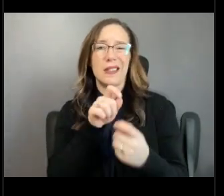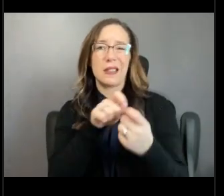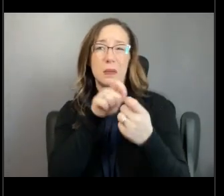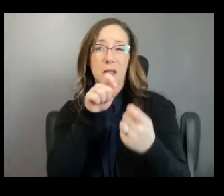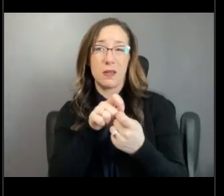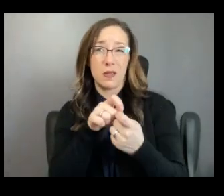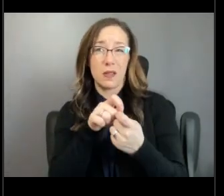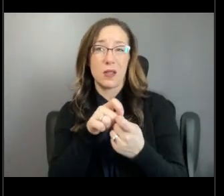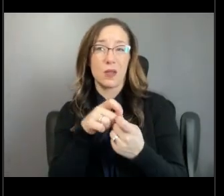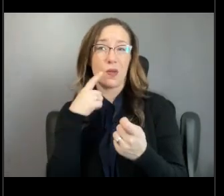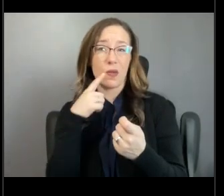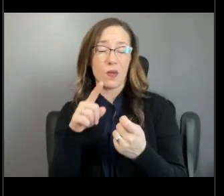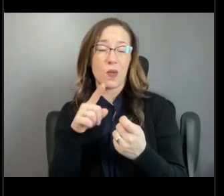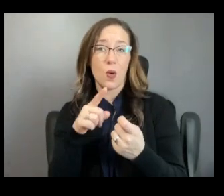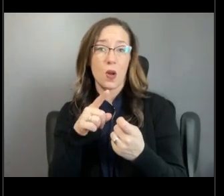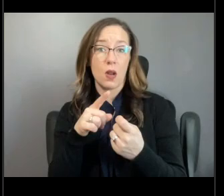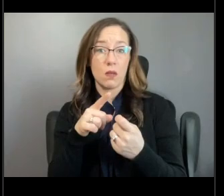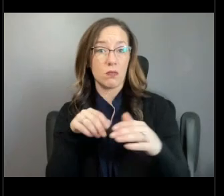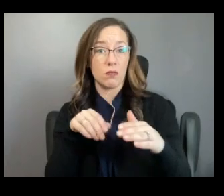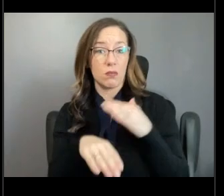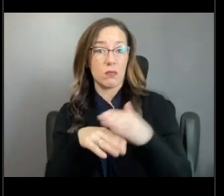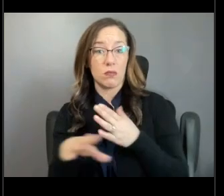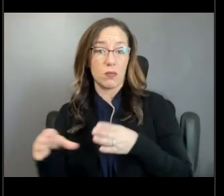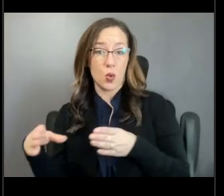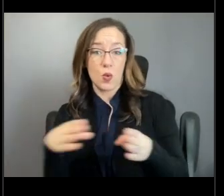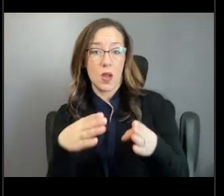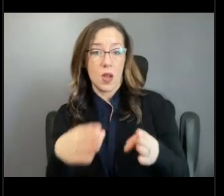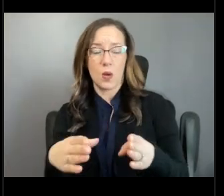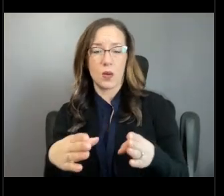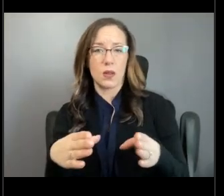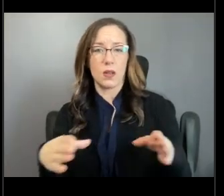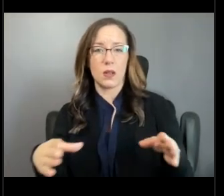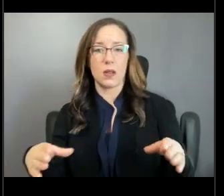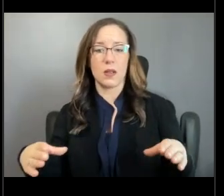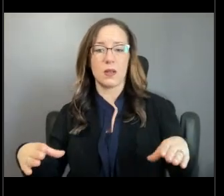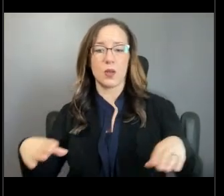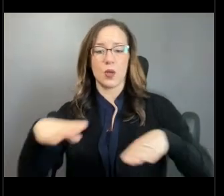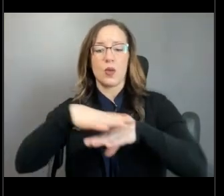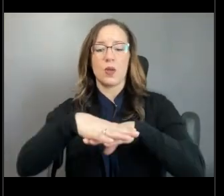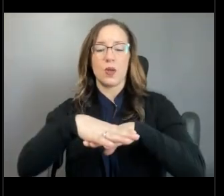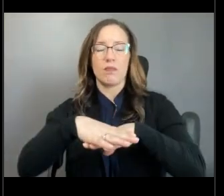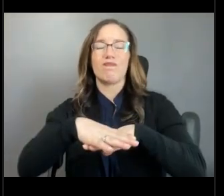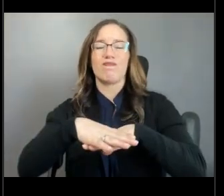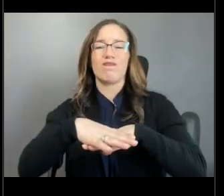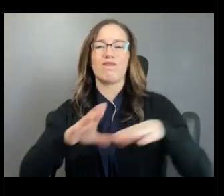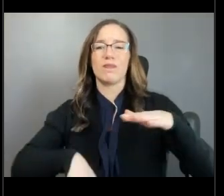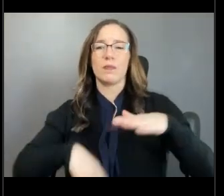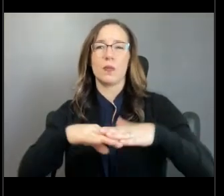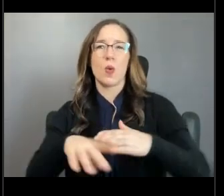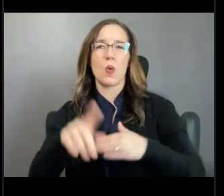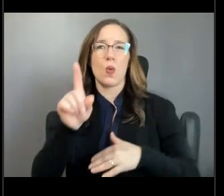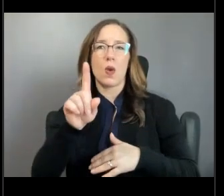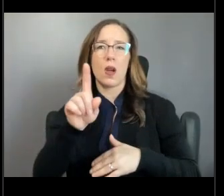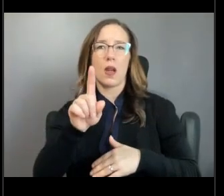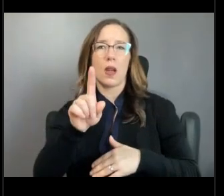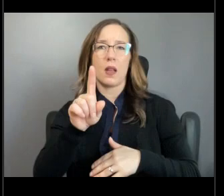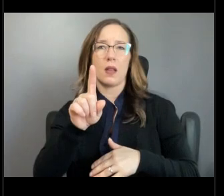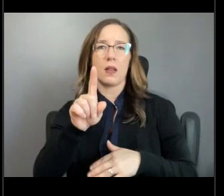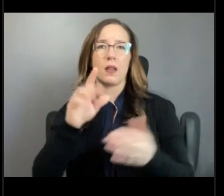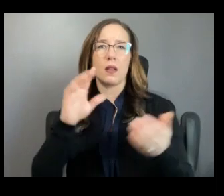specification for an accessible route is cross slopes may not exceed 1 to 5, which